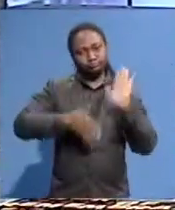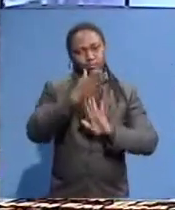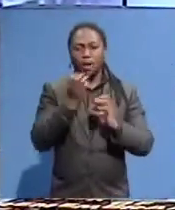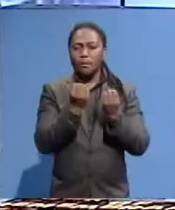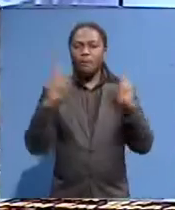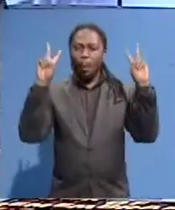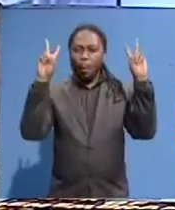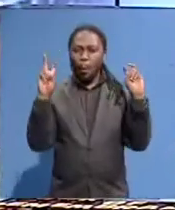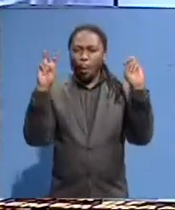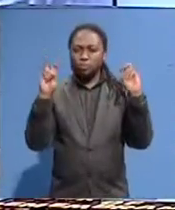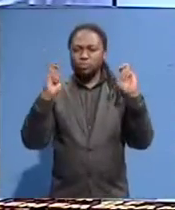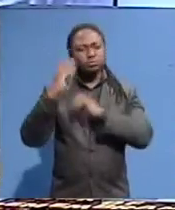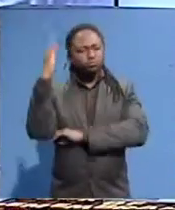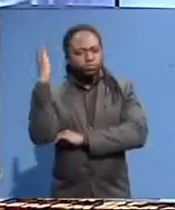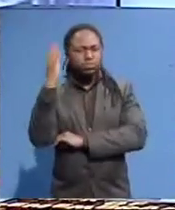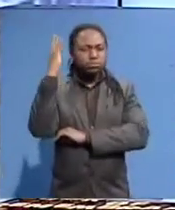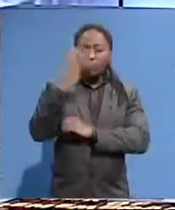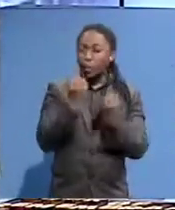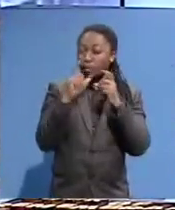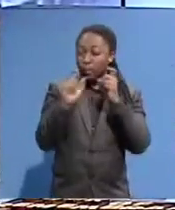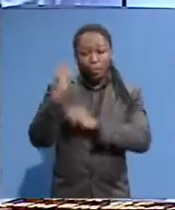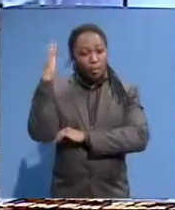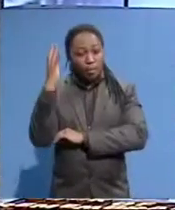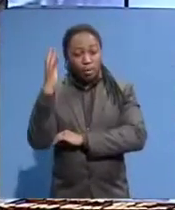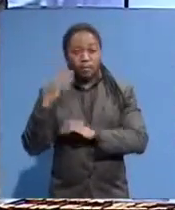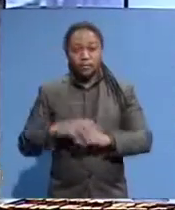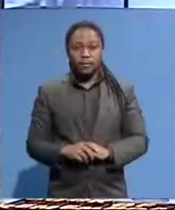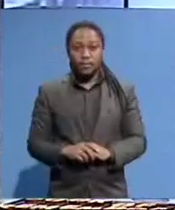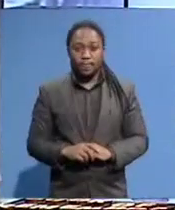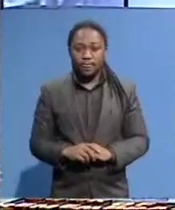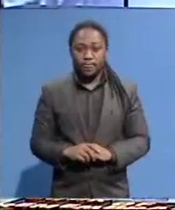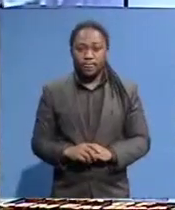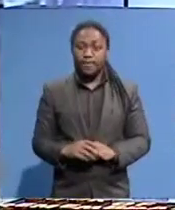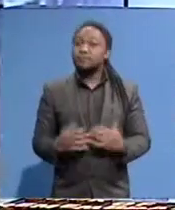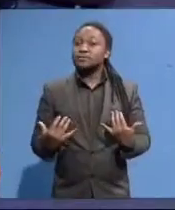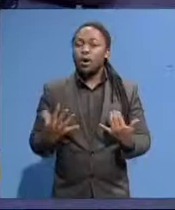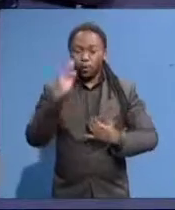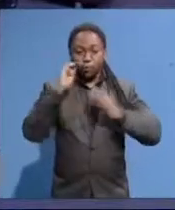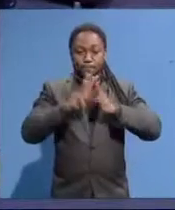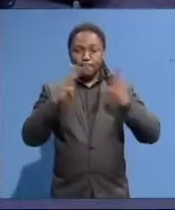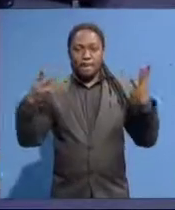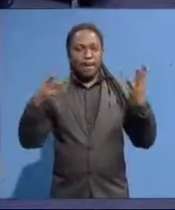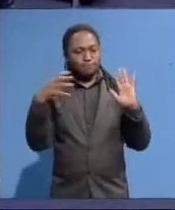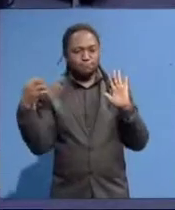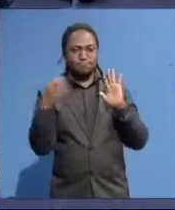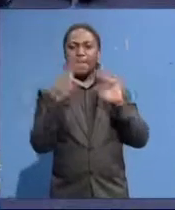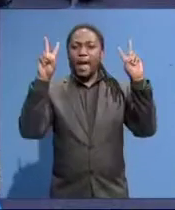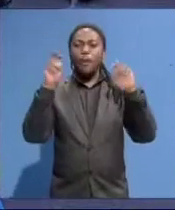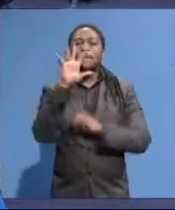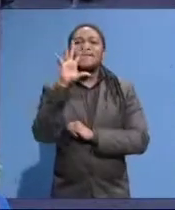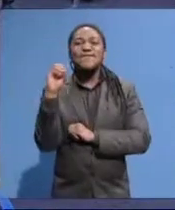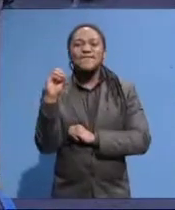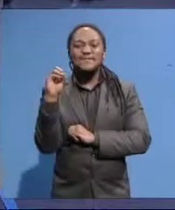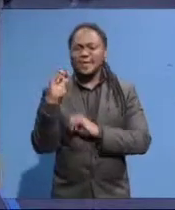Nelson Mandela and the sayings that he had. And the Sowetan the other day had the 50 top sayings of Nelson Mandela, and they span everything